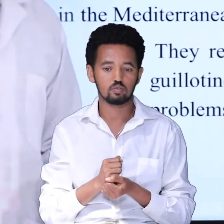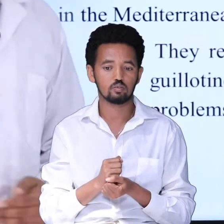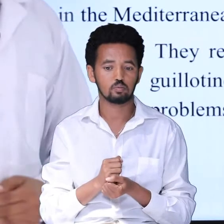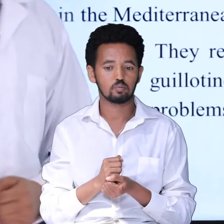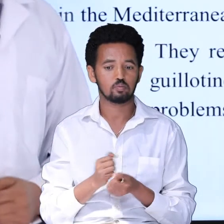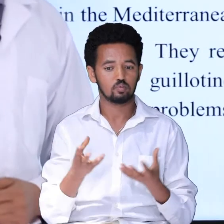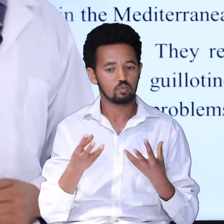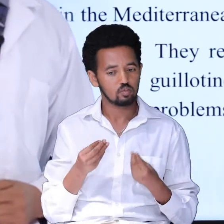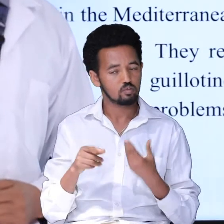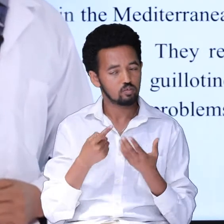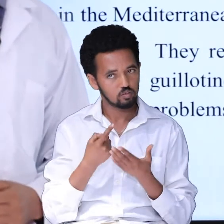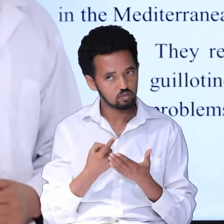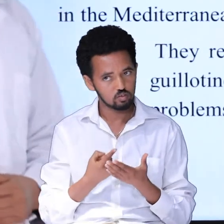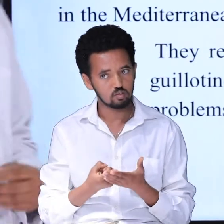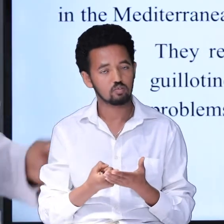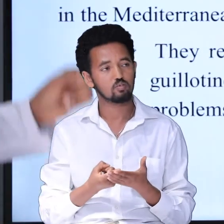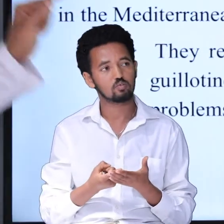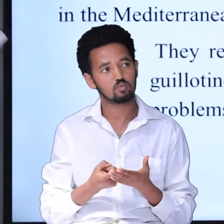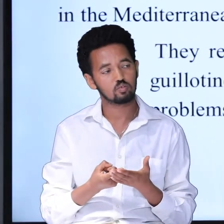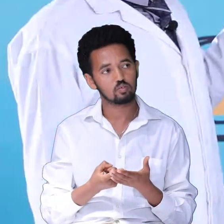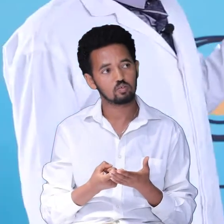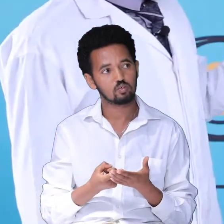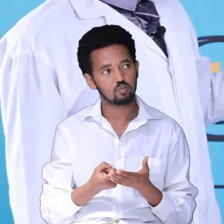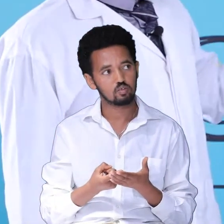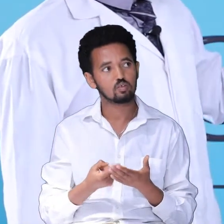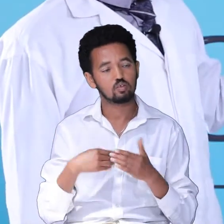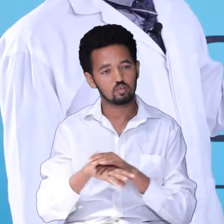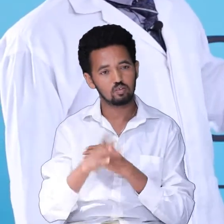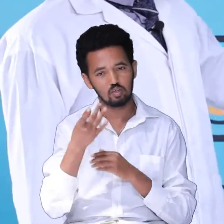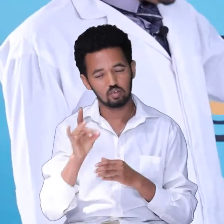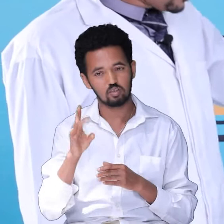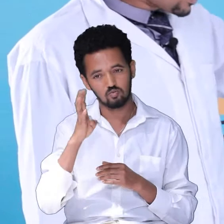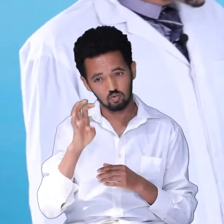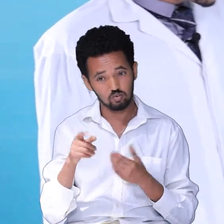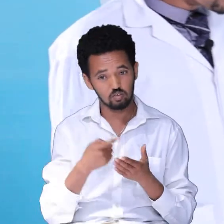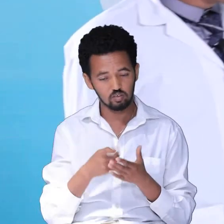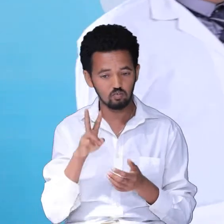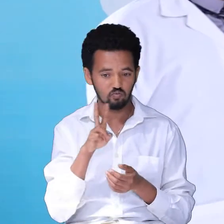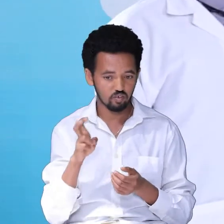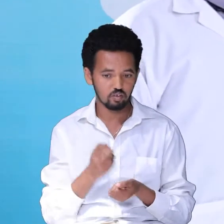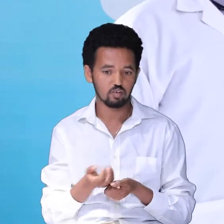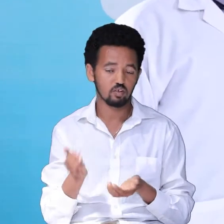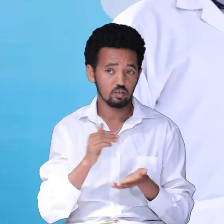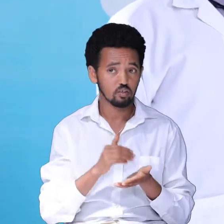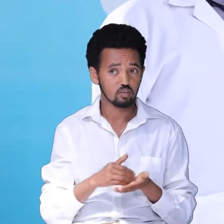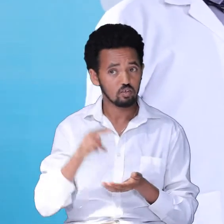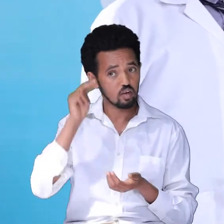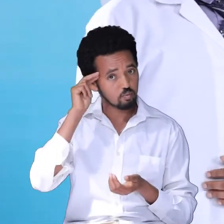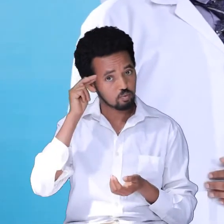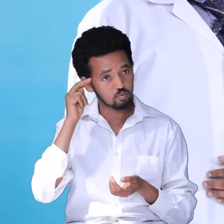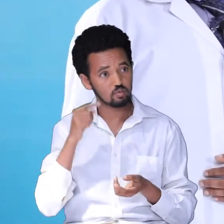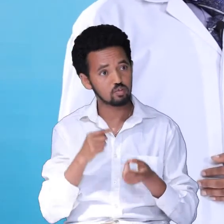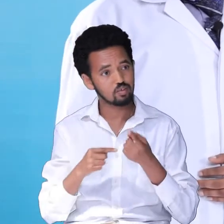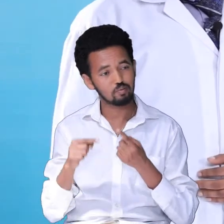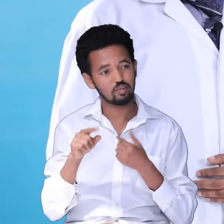finally forced to surrender. In 1814, the victorious alliance sent Napoleon into